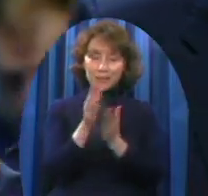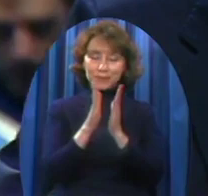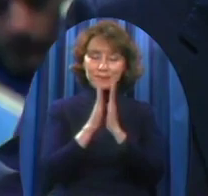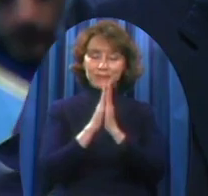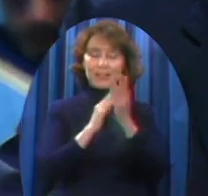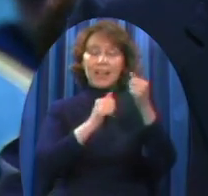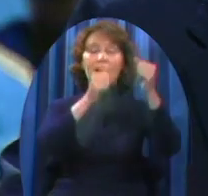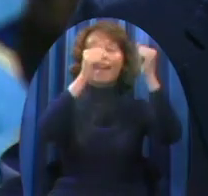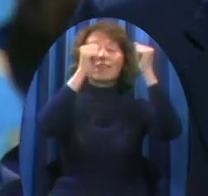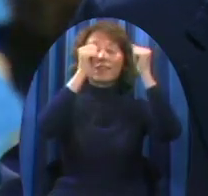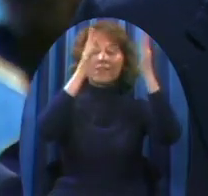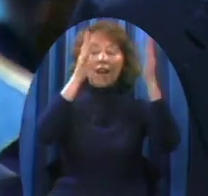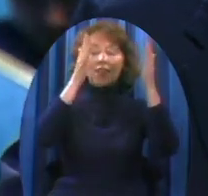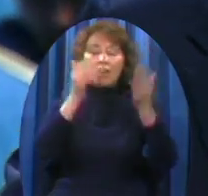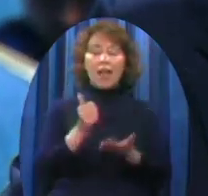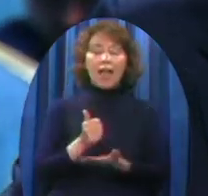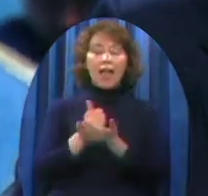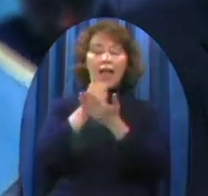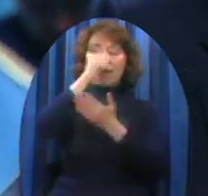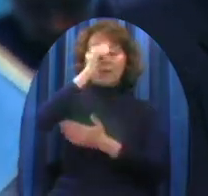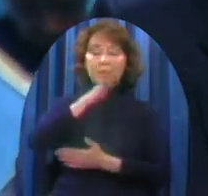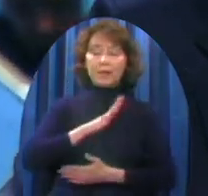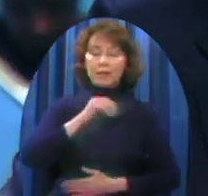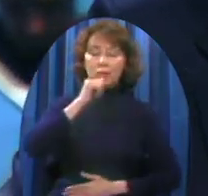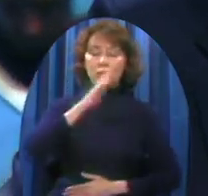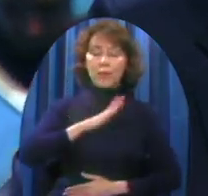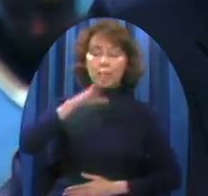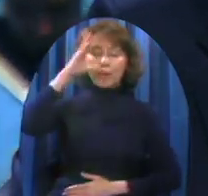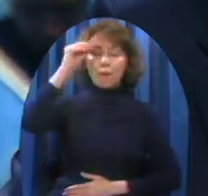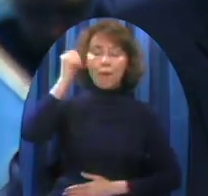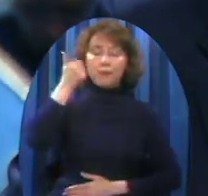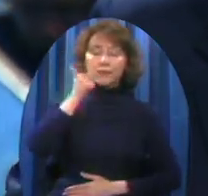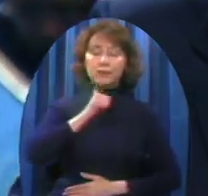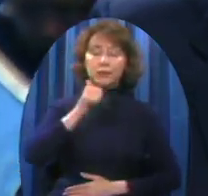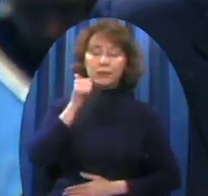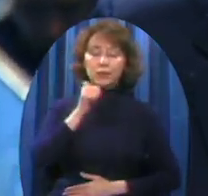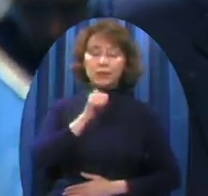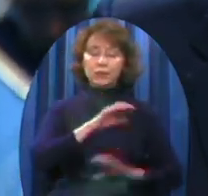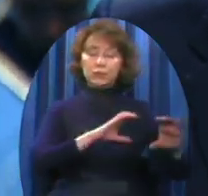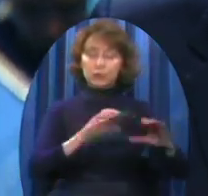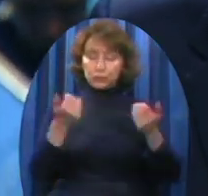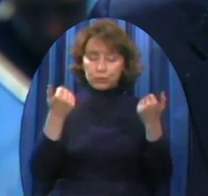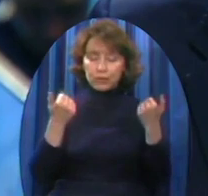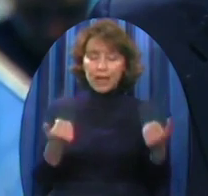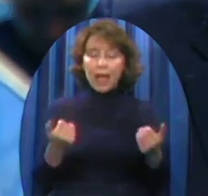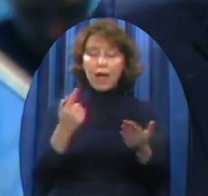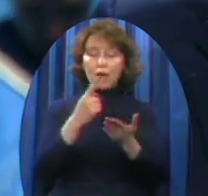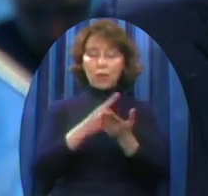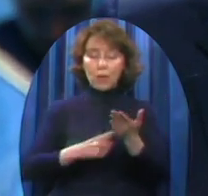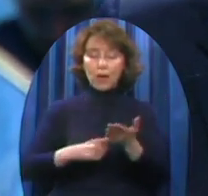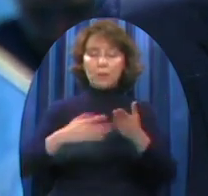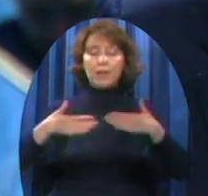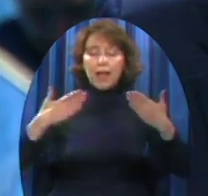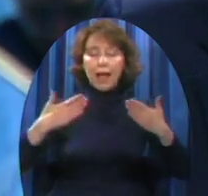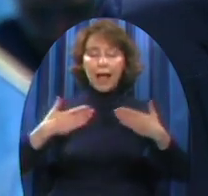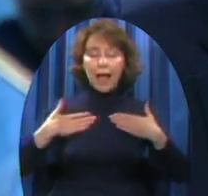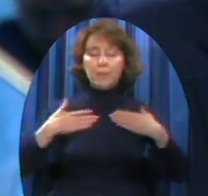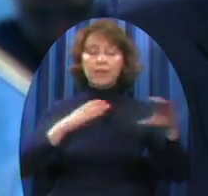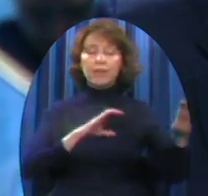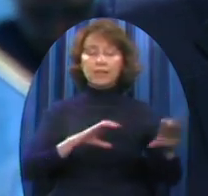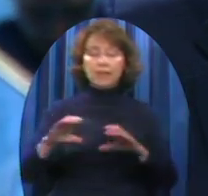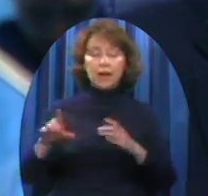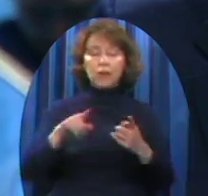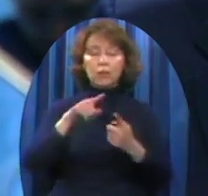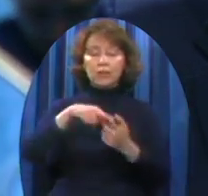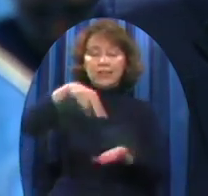Our Heavenly Father, help men and women, boys and girls, to do now what they'll be glad they've done when they stand